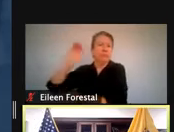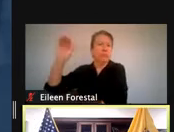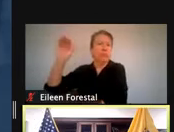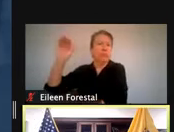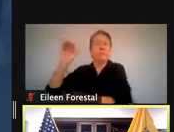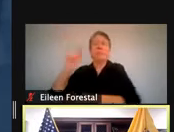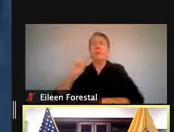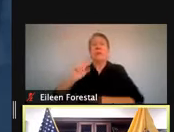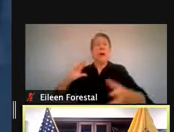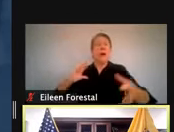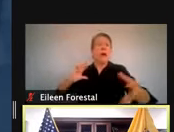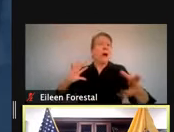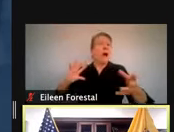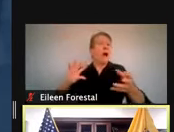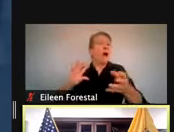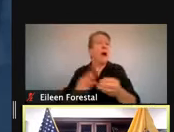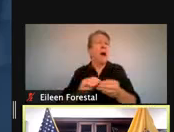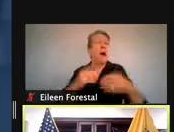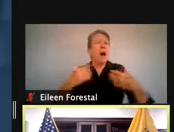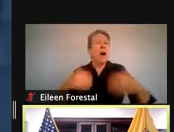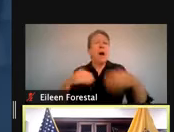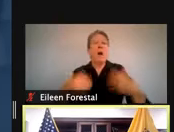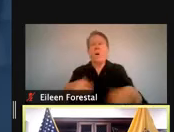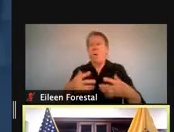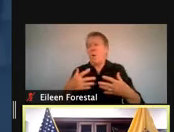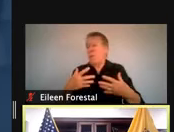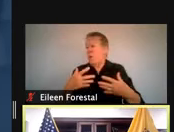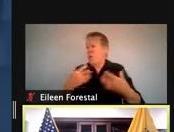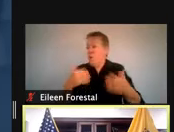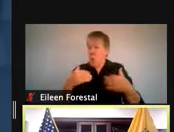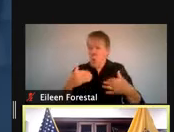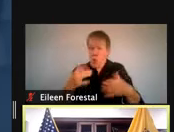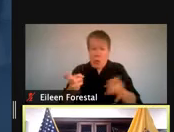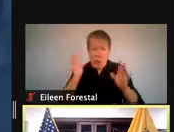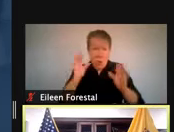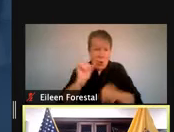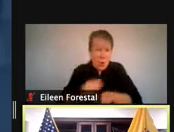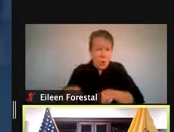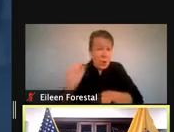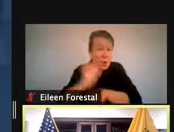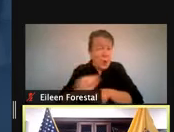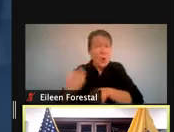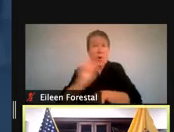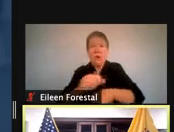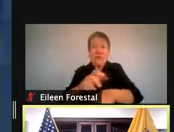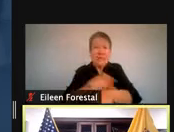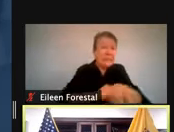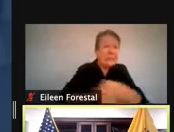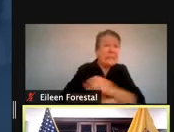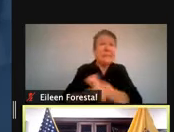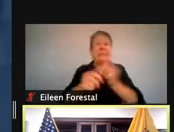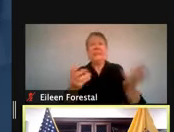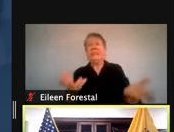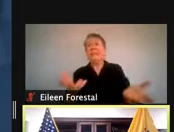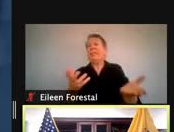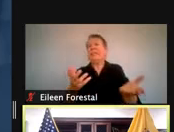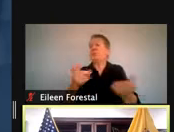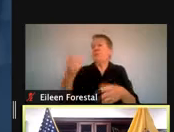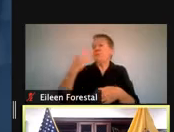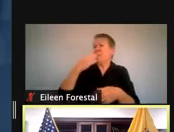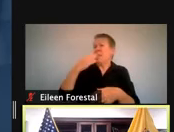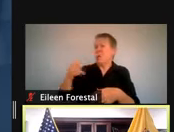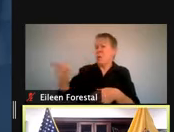massive undertaking led by the Office of Emergency Management. And Pat, I want to give you and your team a shout out, and Judy, you and your team. And while